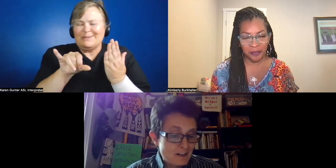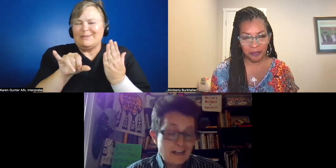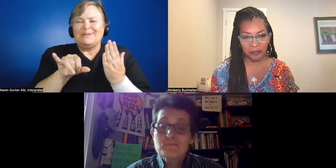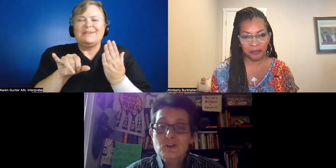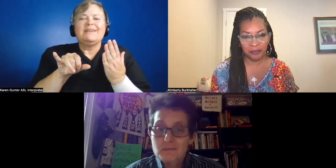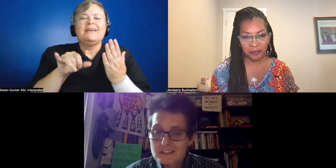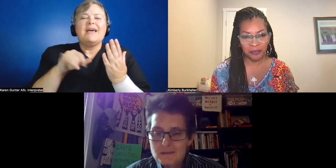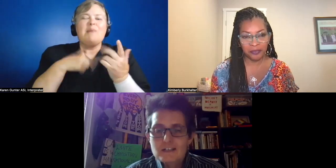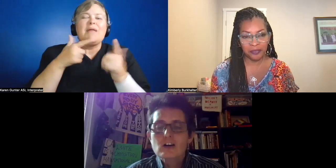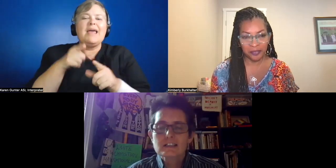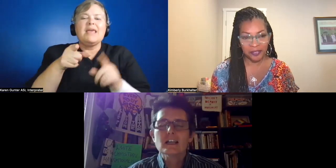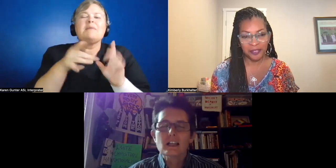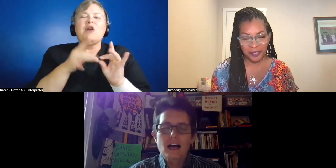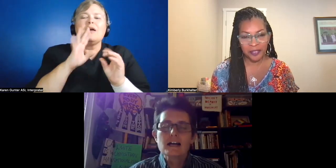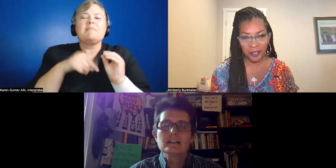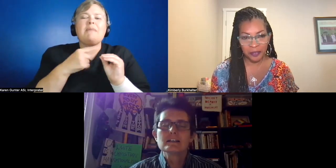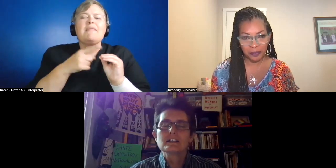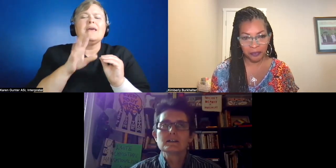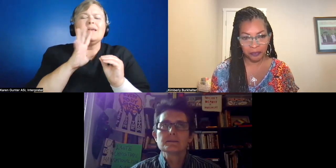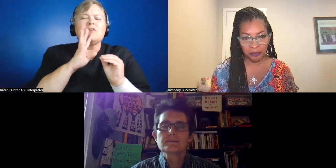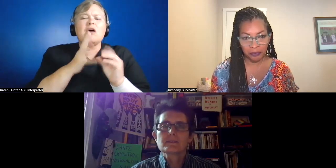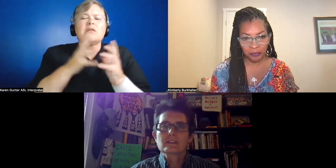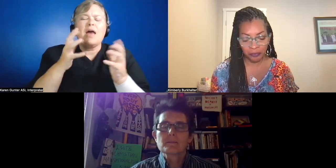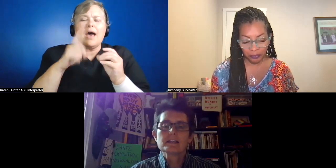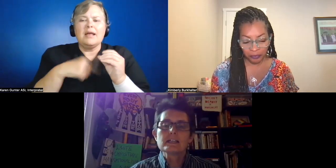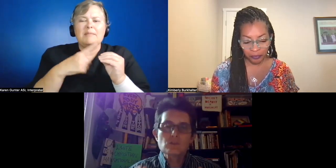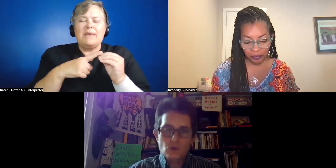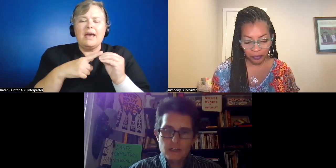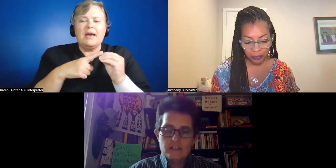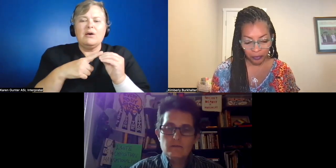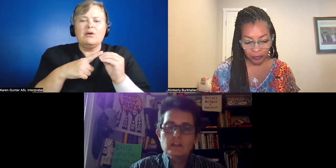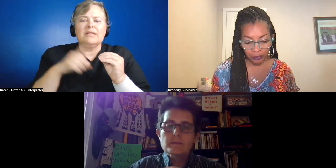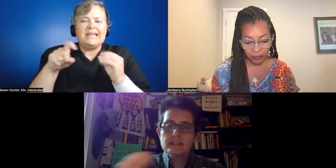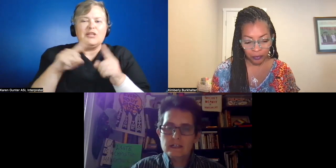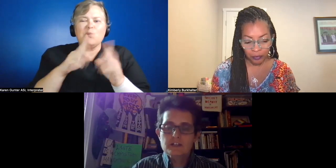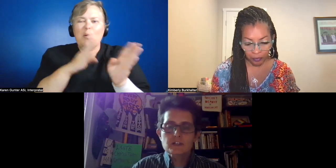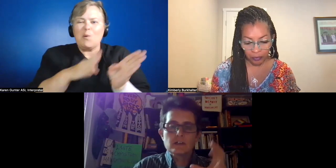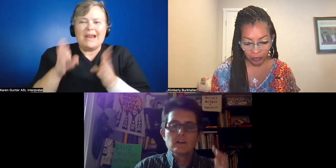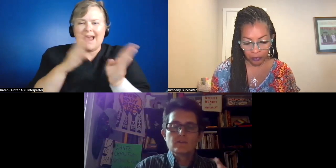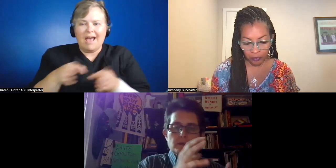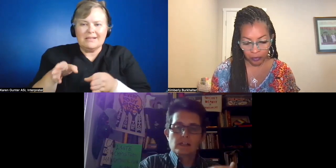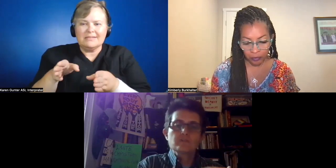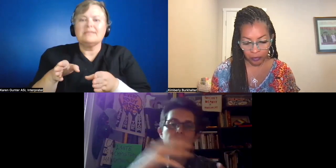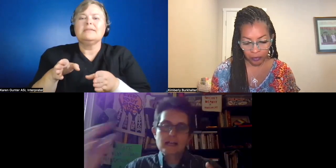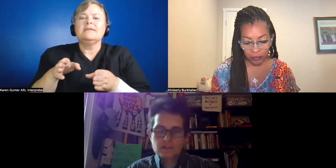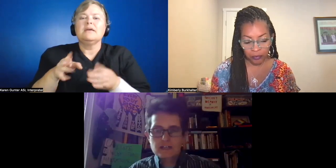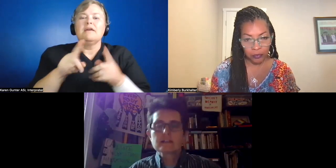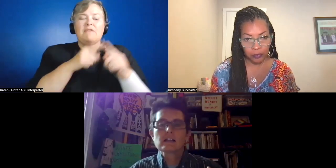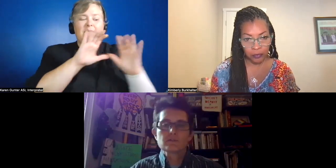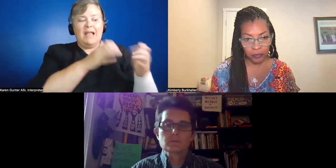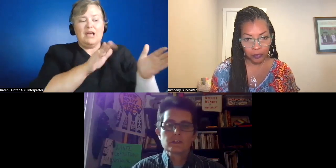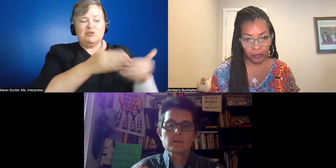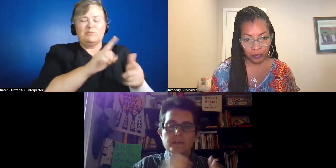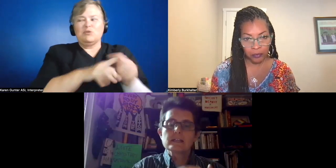And I'm going to let him talk about them. He talked a lot about the need to organize. He really made the connection from the classroom to outside